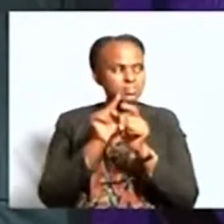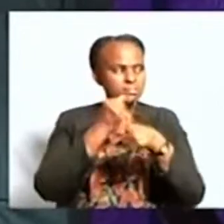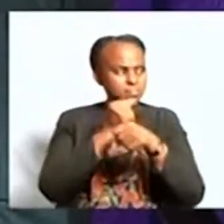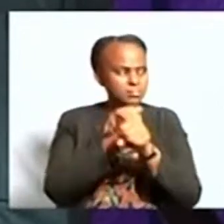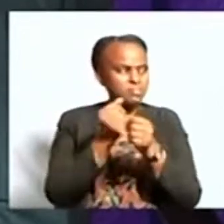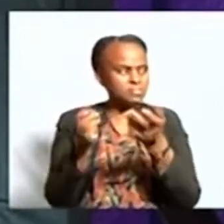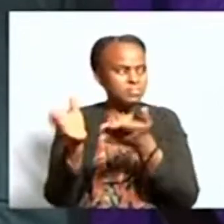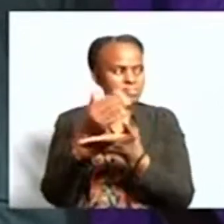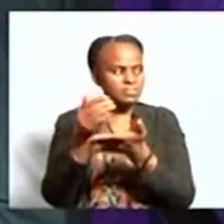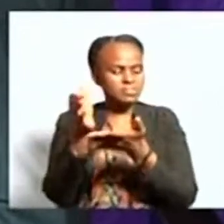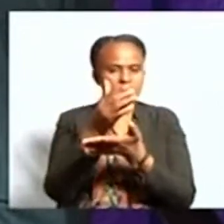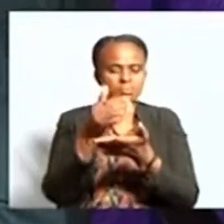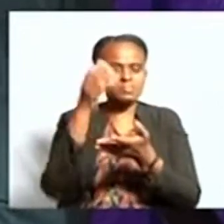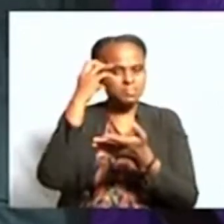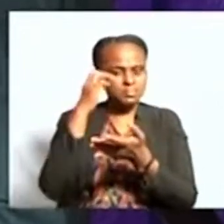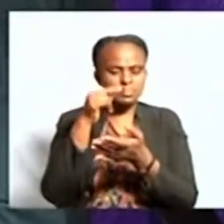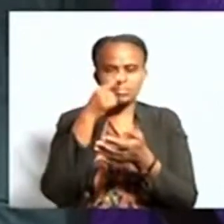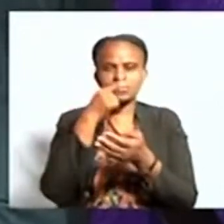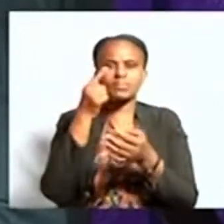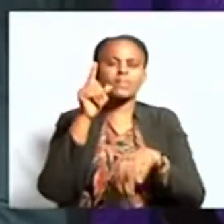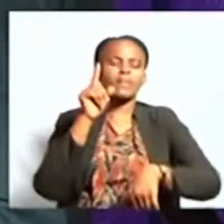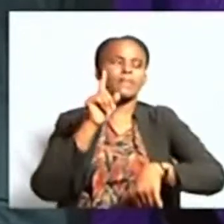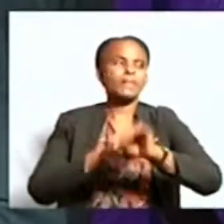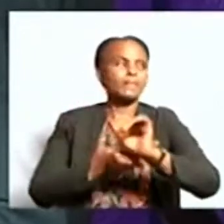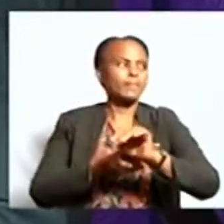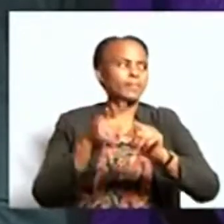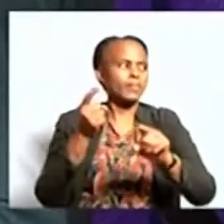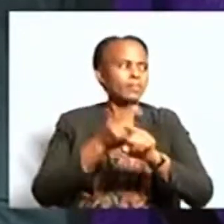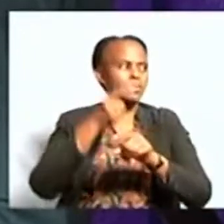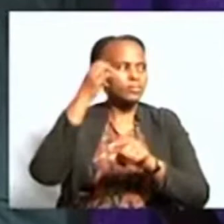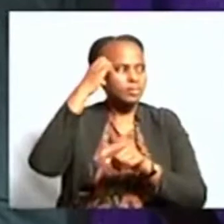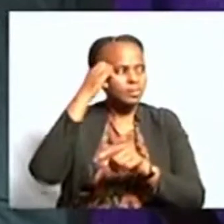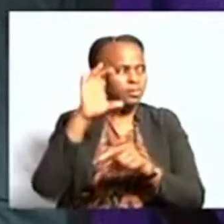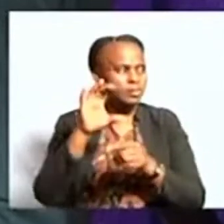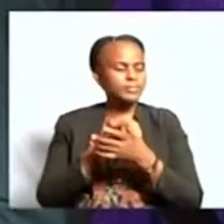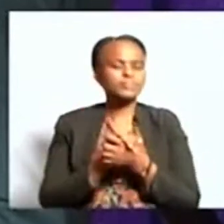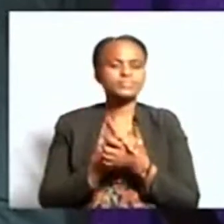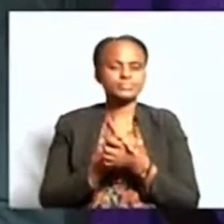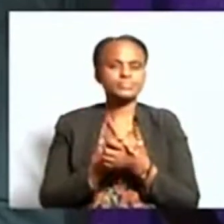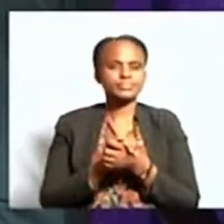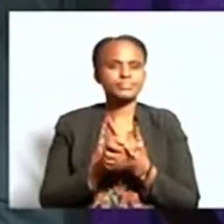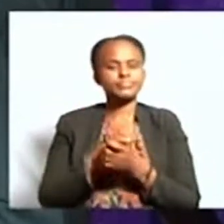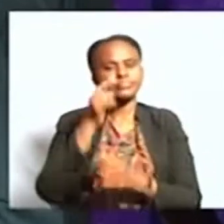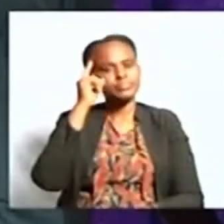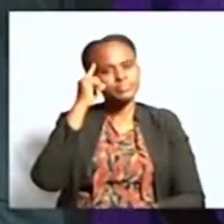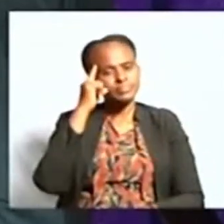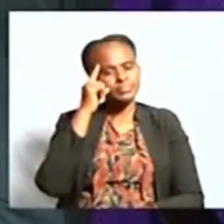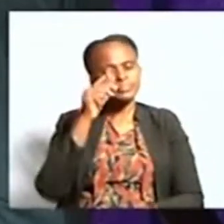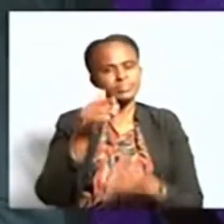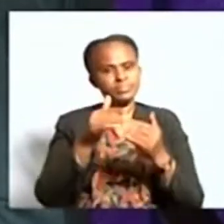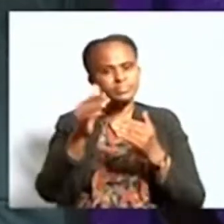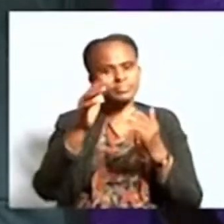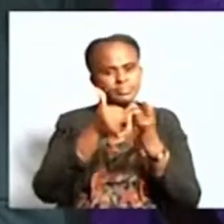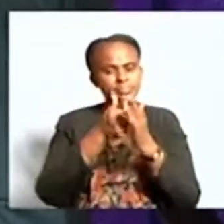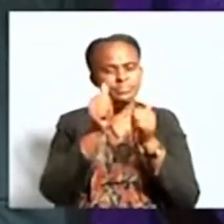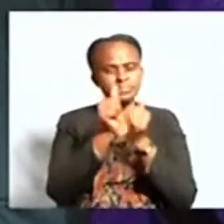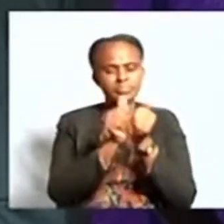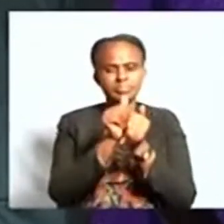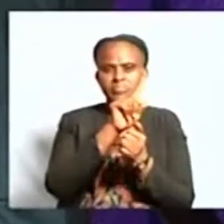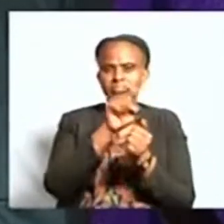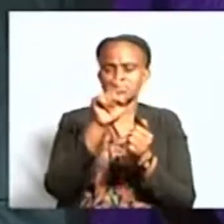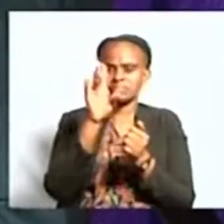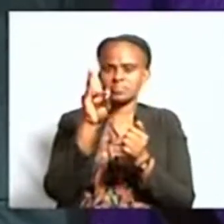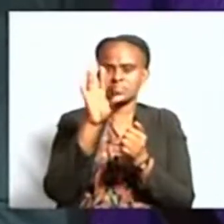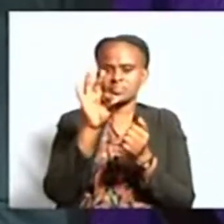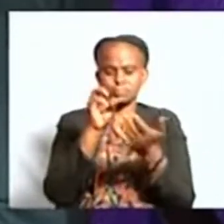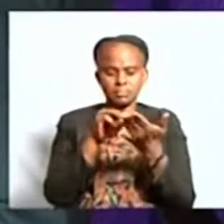recoveries from the officer that was dismissed from Chingola, I think to the extent of about